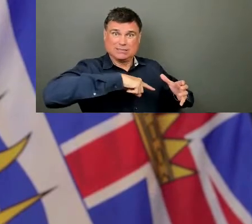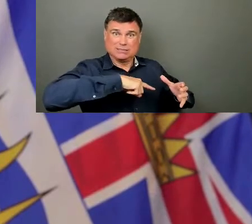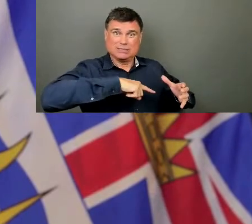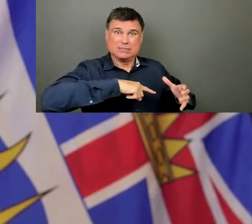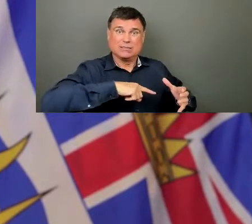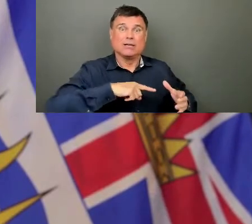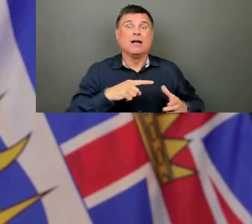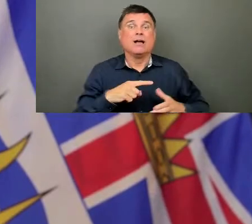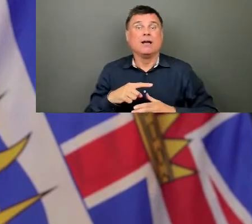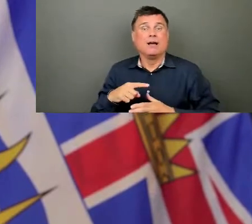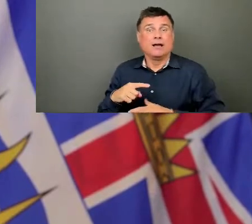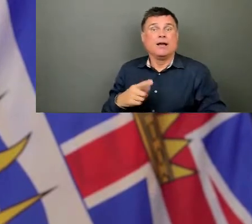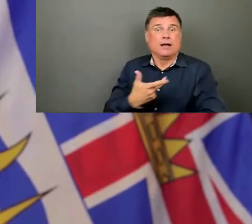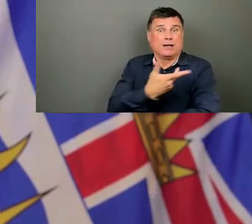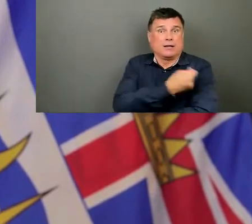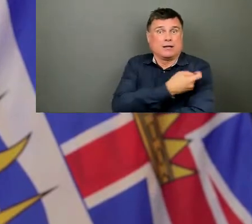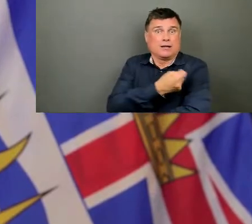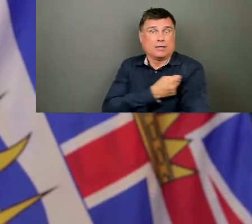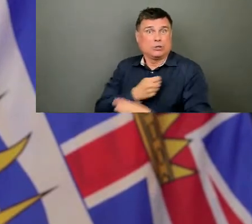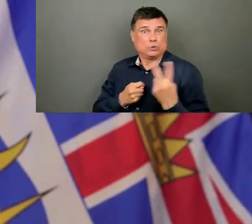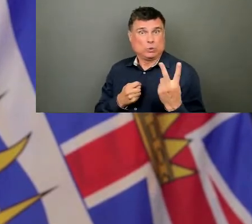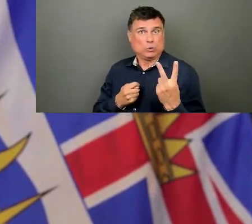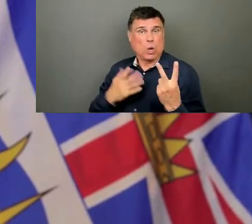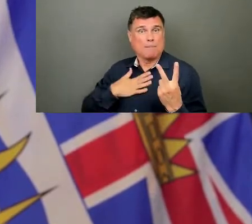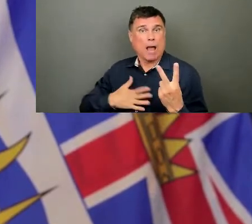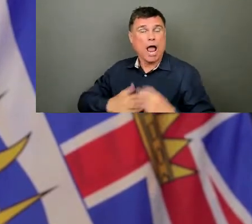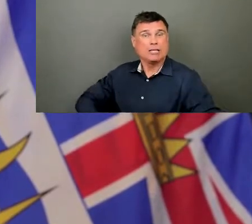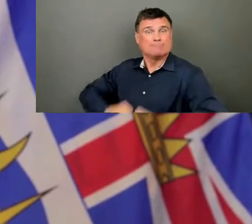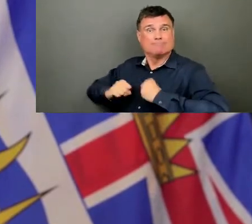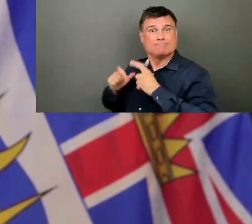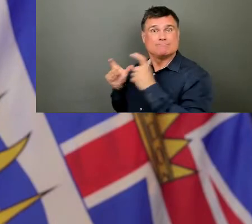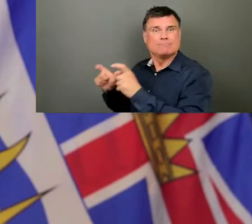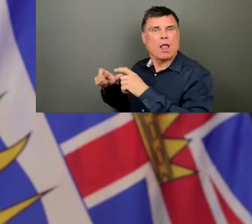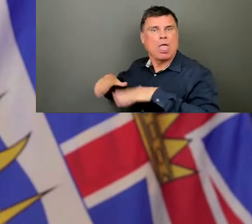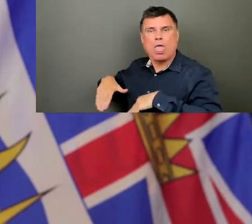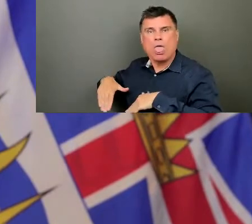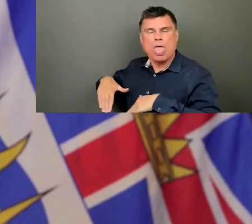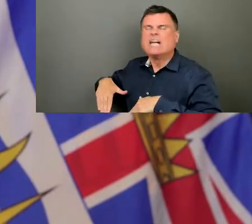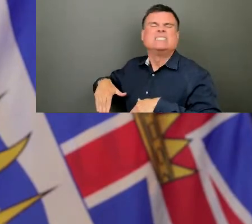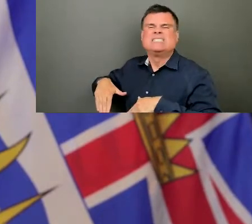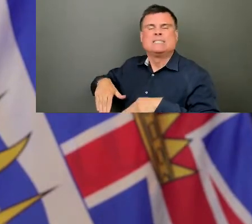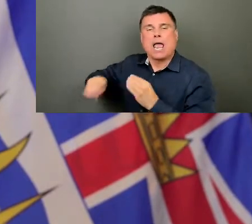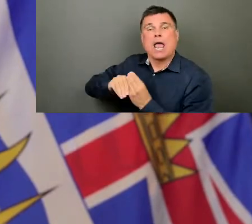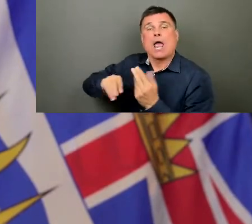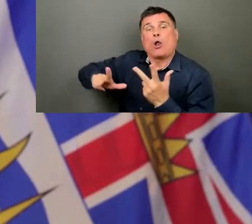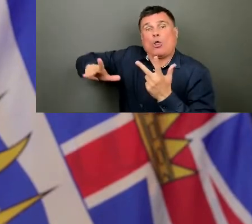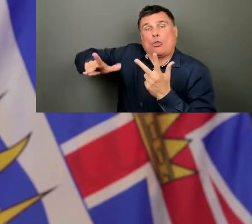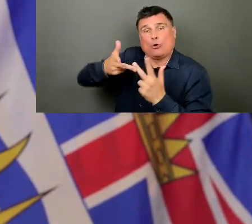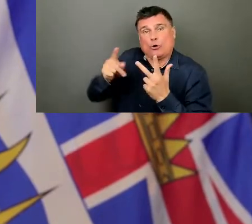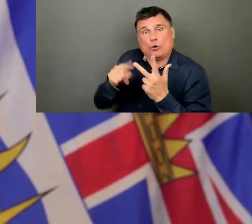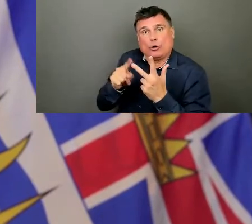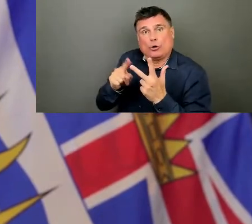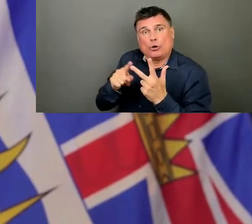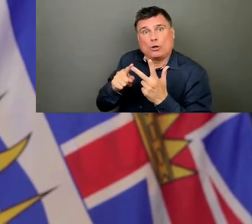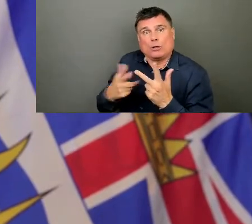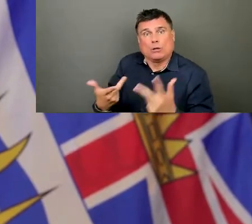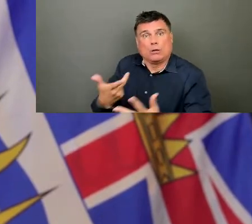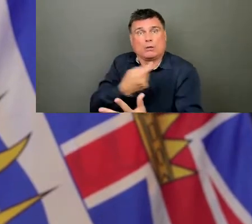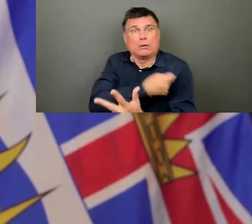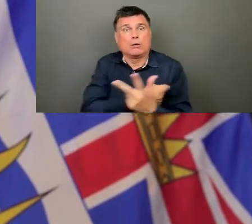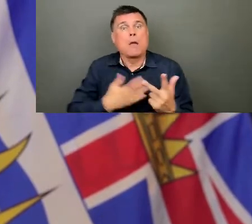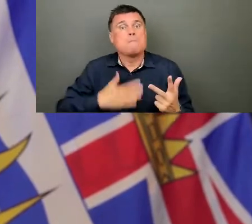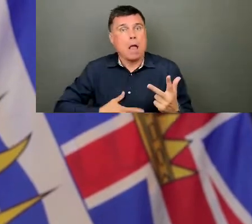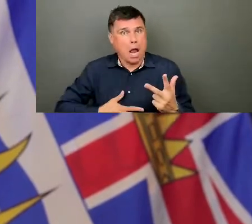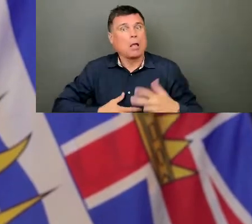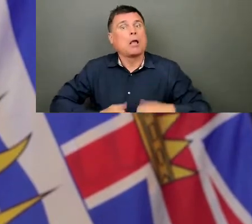increase the probability that they'll have a good immune response. So it increases it in about 55% of people, which means